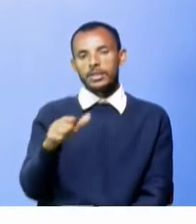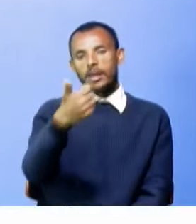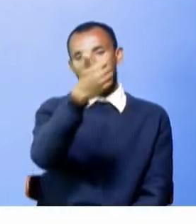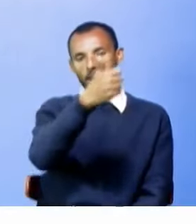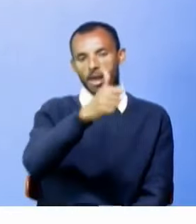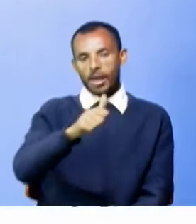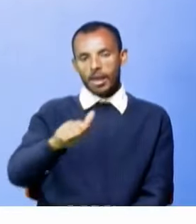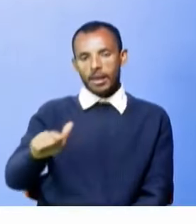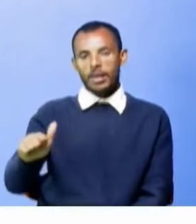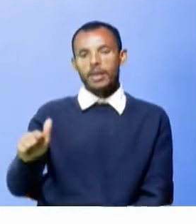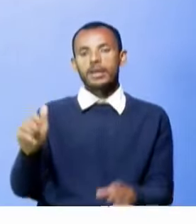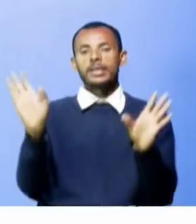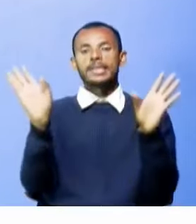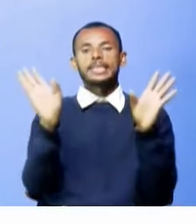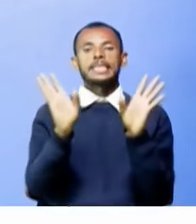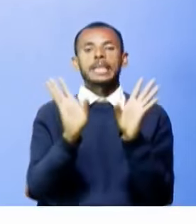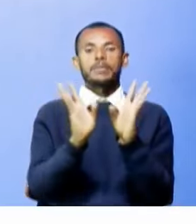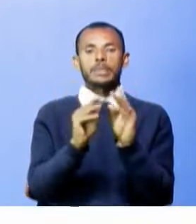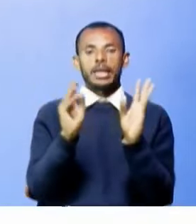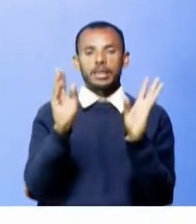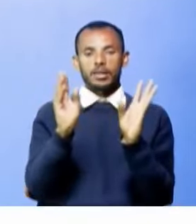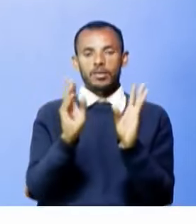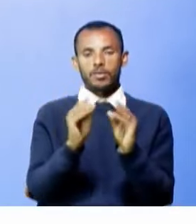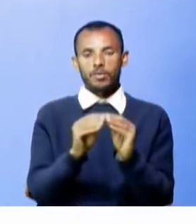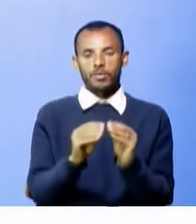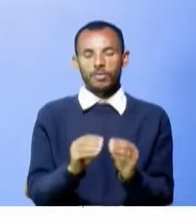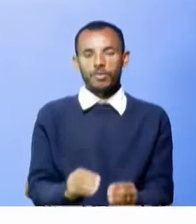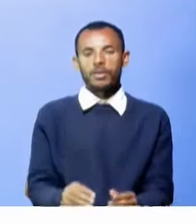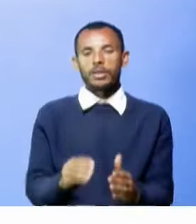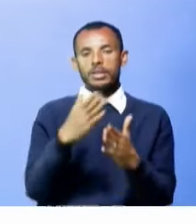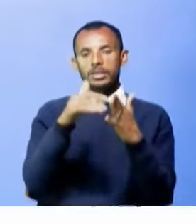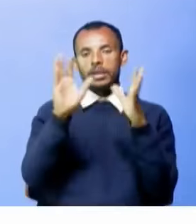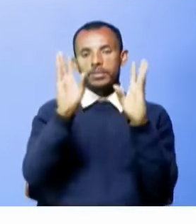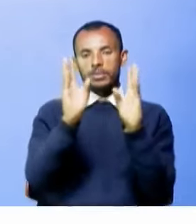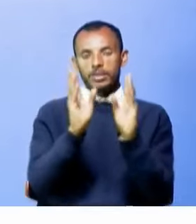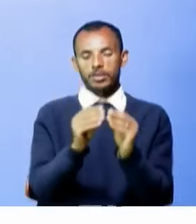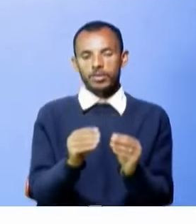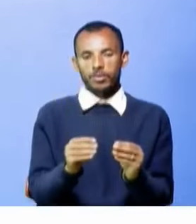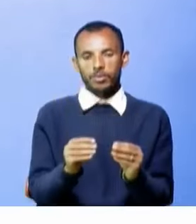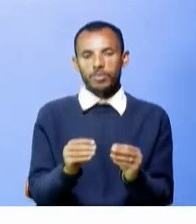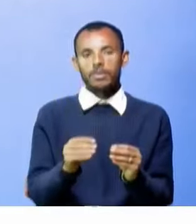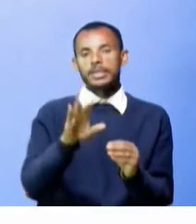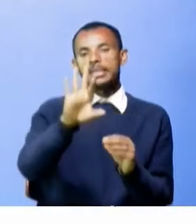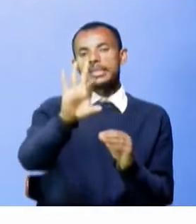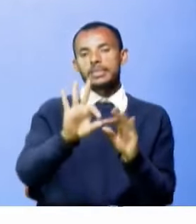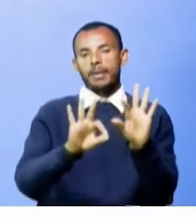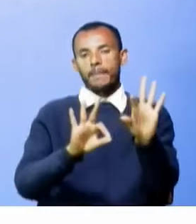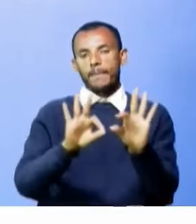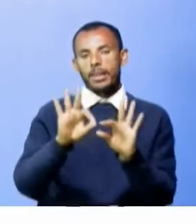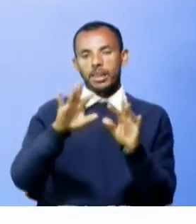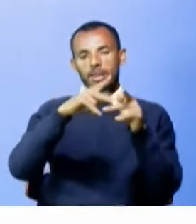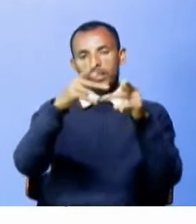any subset of an experiment. I mean, any subset of a sample space.